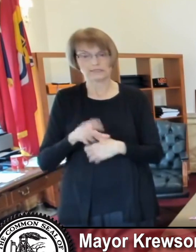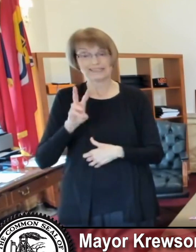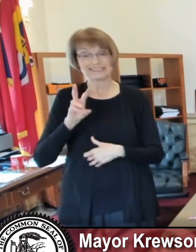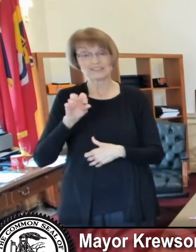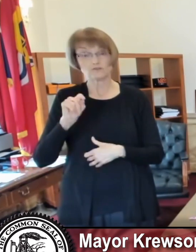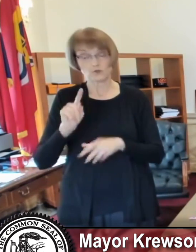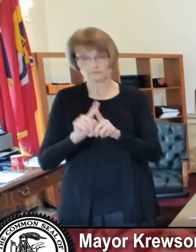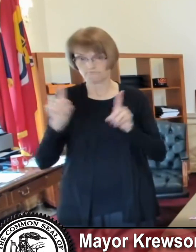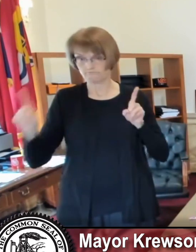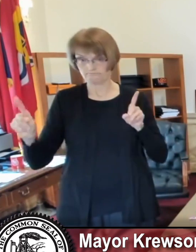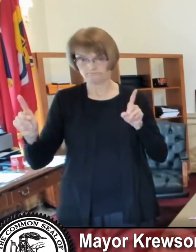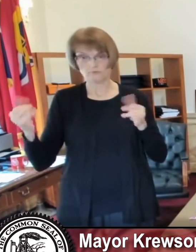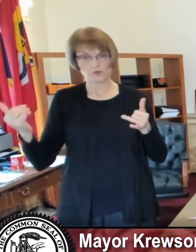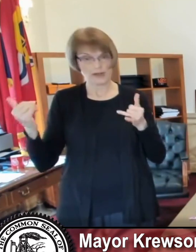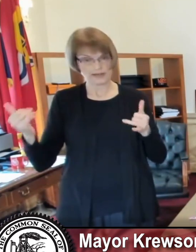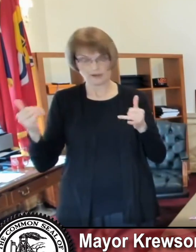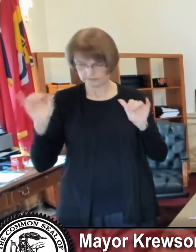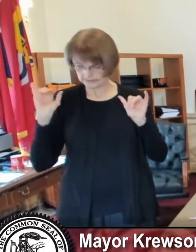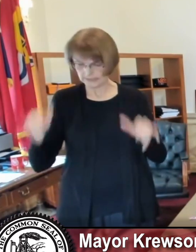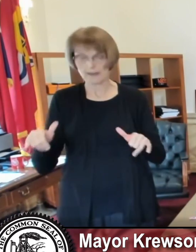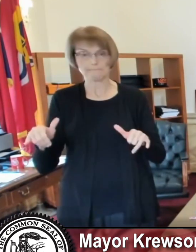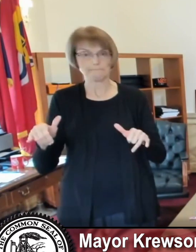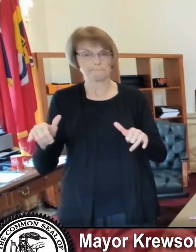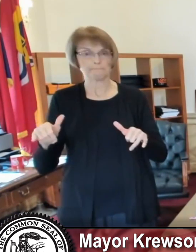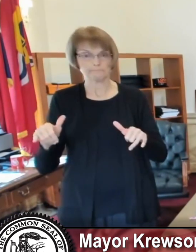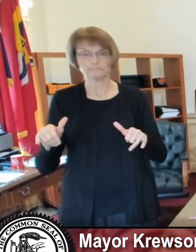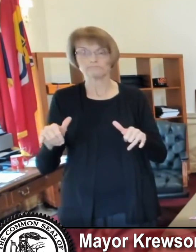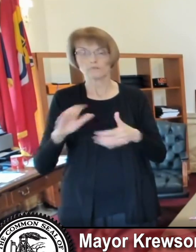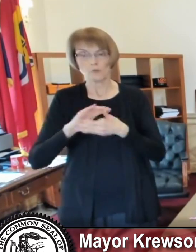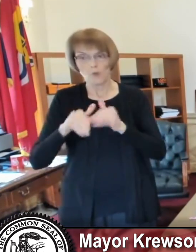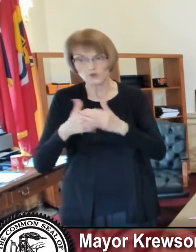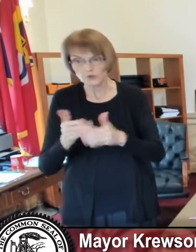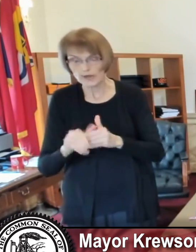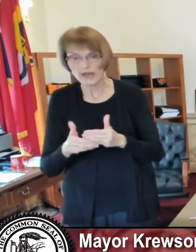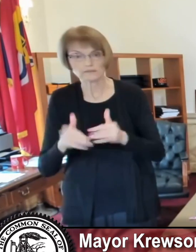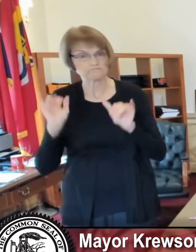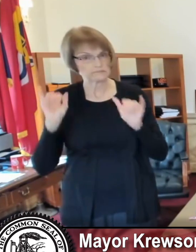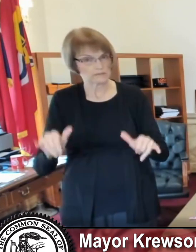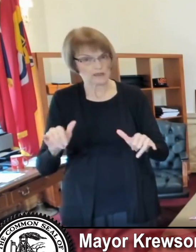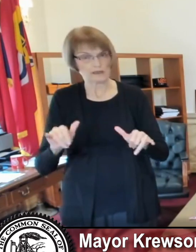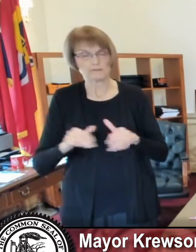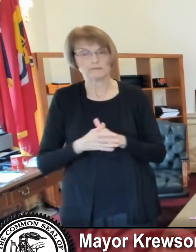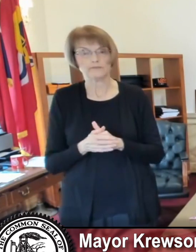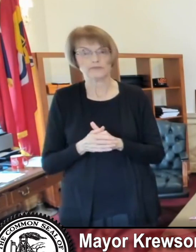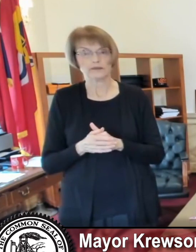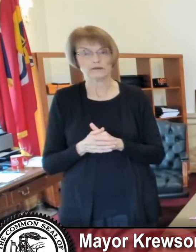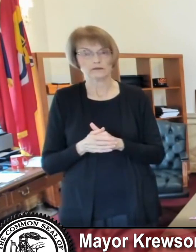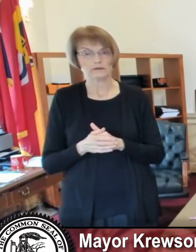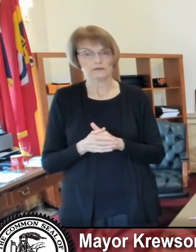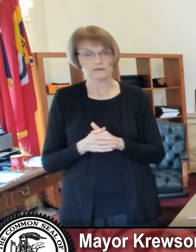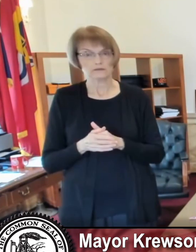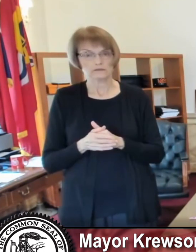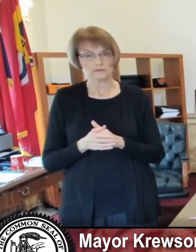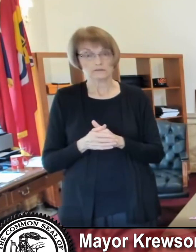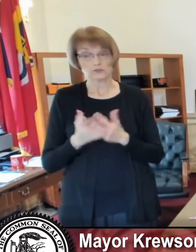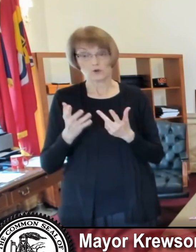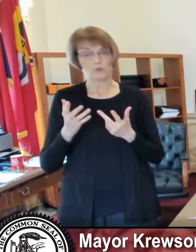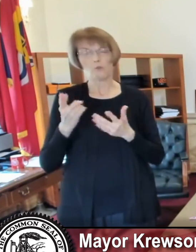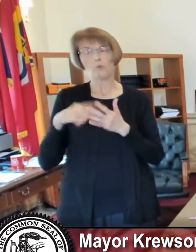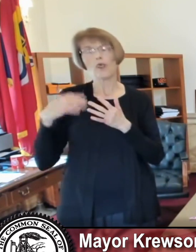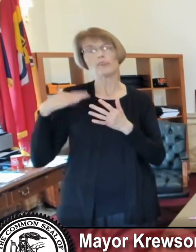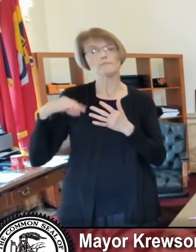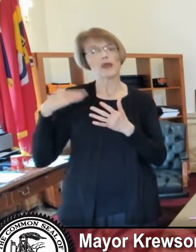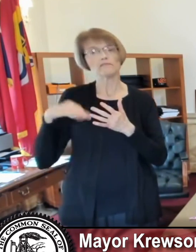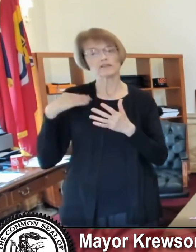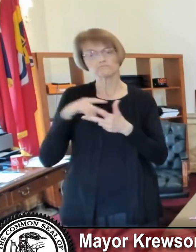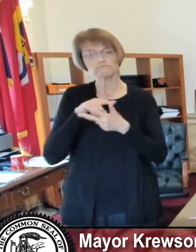Louis. It looks like we may get 2 mega events, and when I say St. Louis, in the city of St. Louis, but also St. Louis